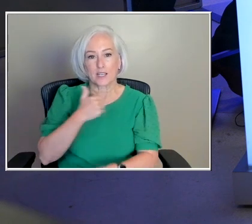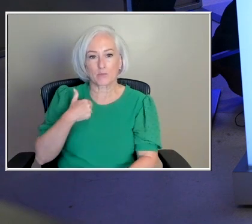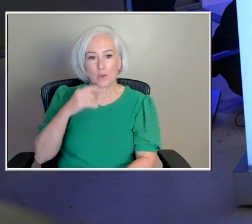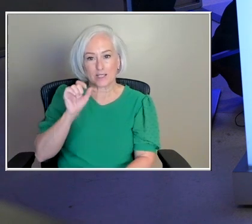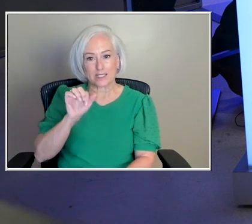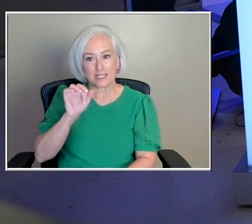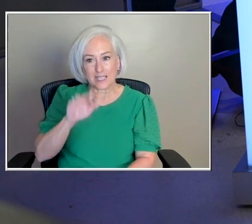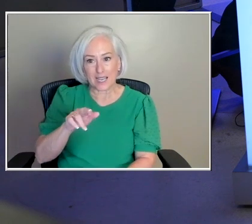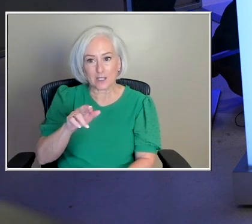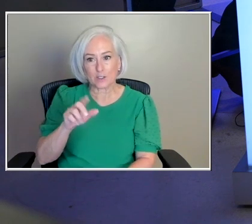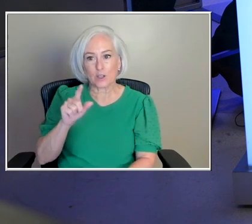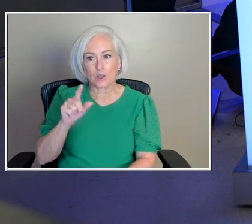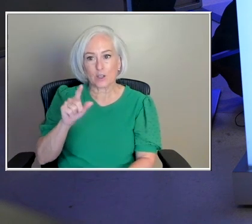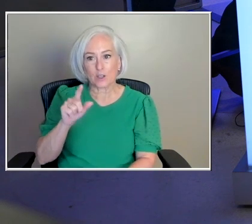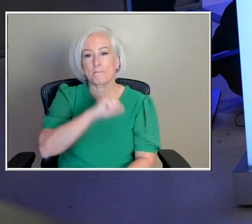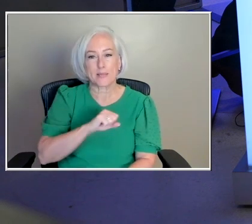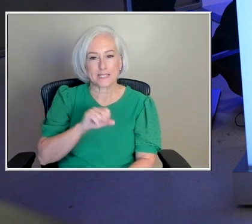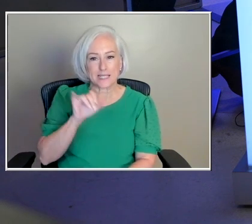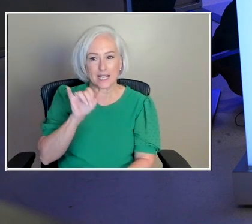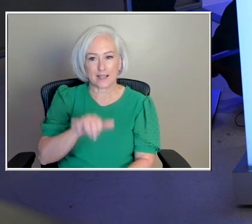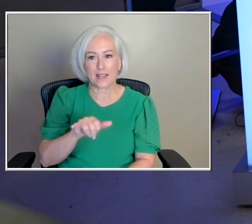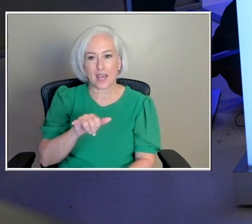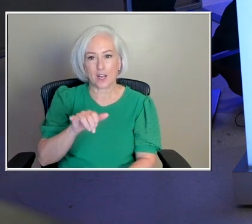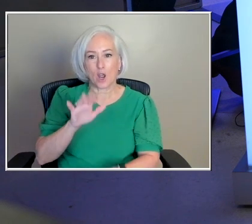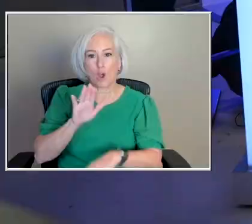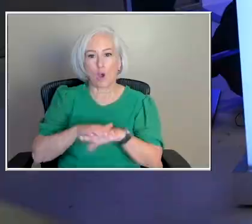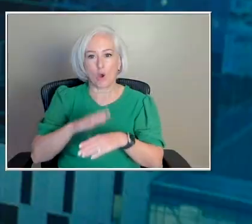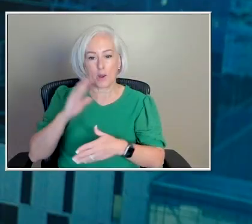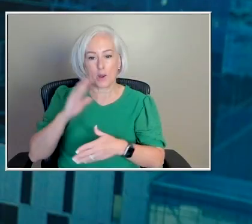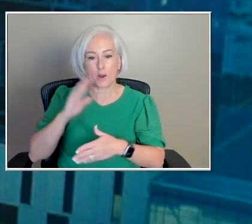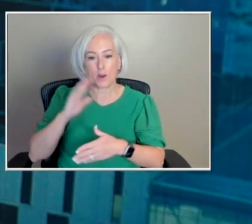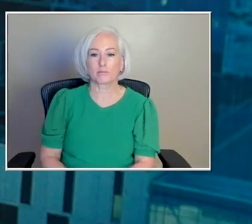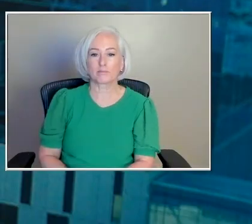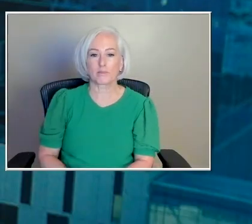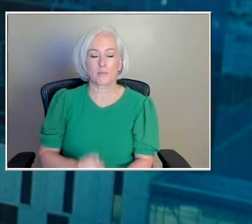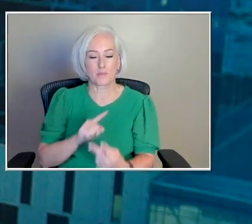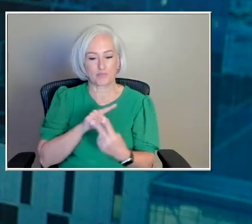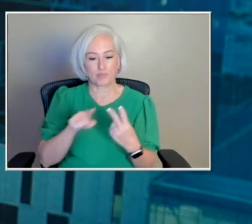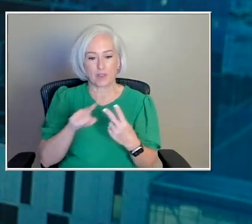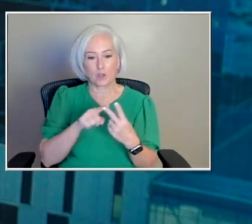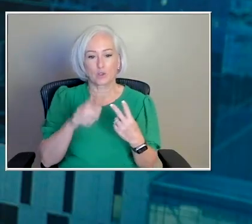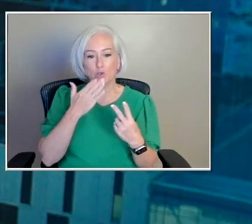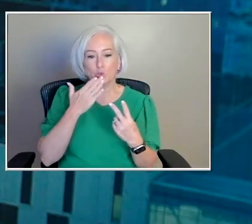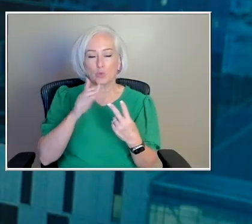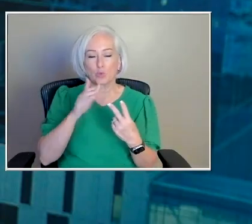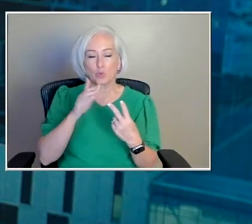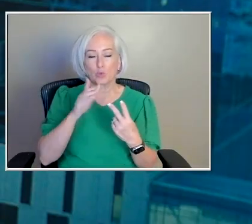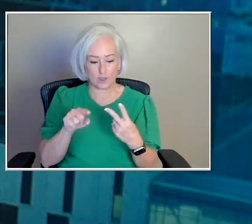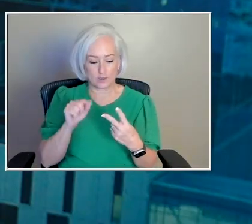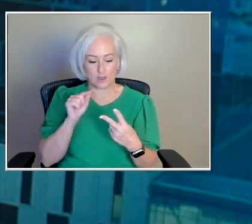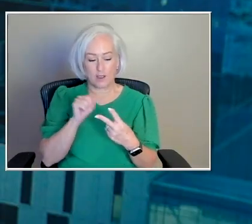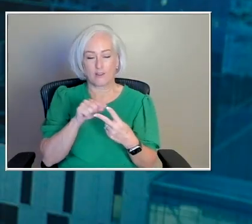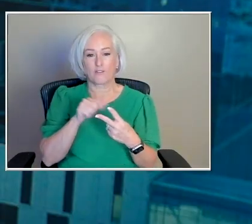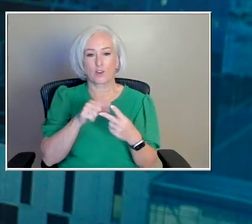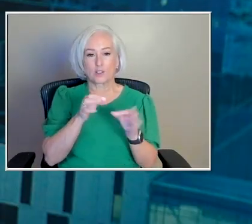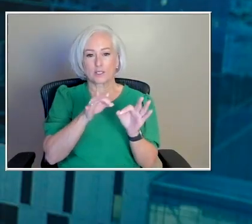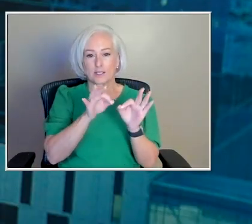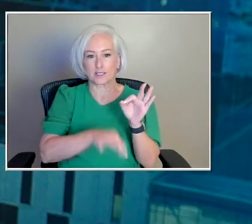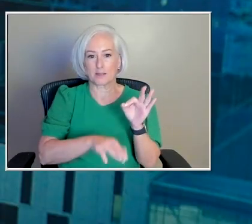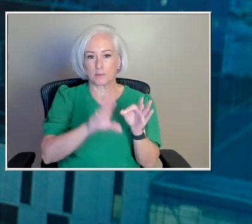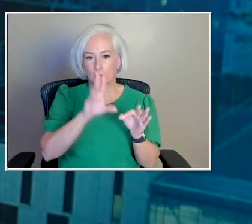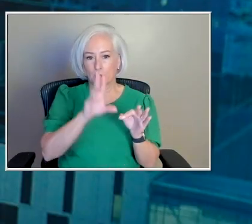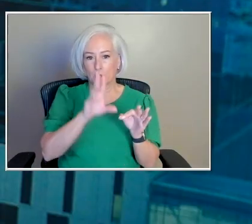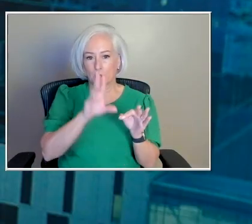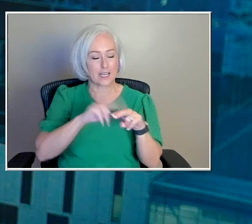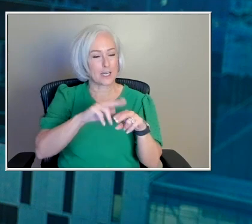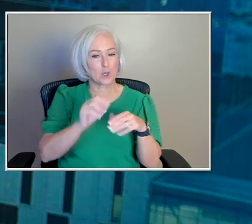missing it? Anything on a mammogram? Two very good questions. First, simple, no, it does not increase your risk as